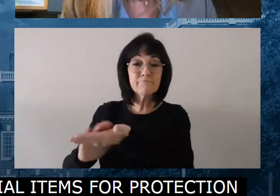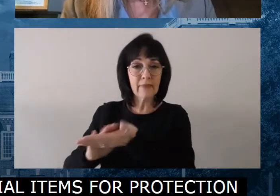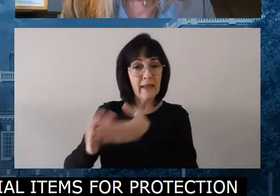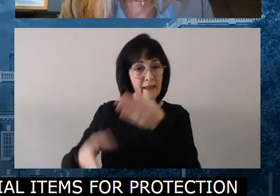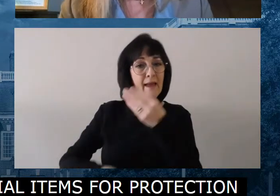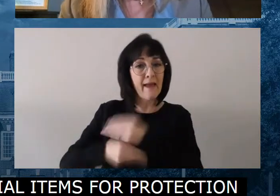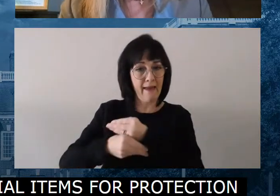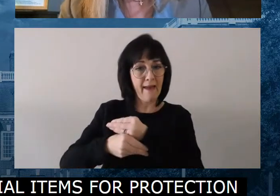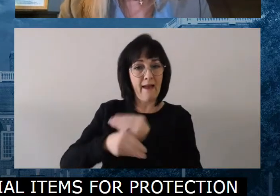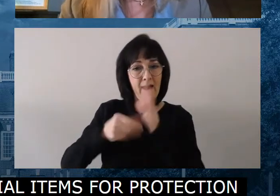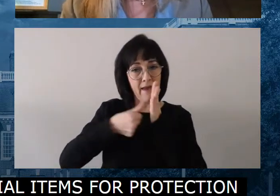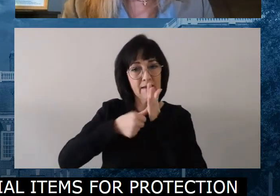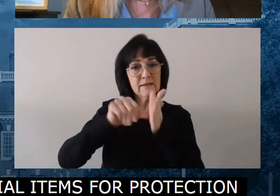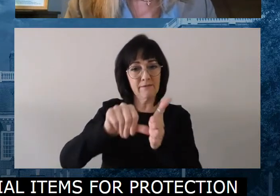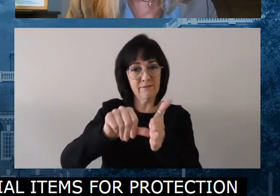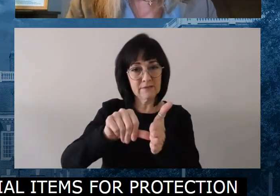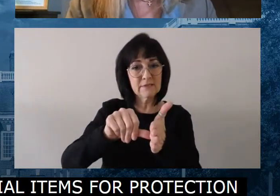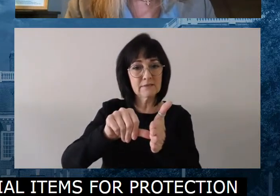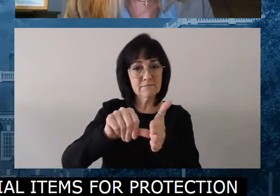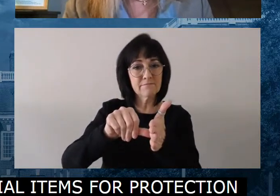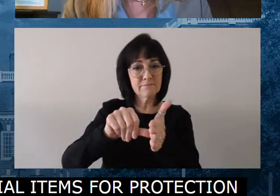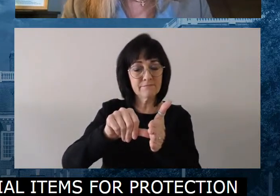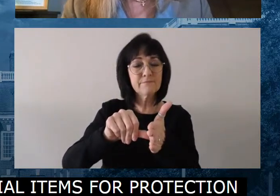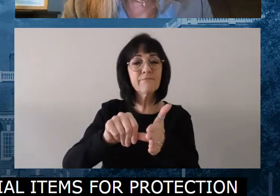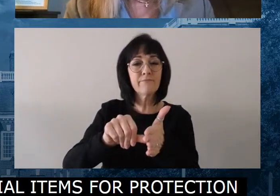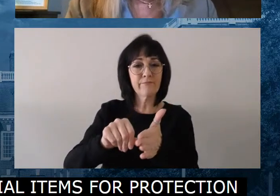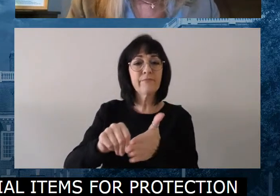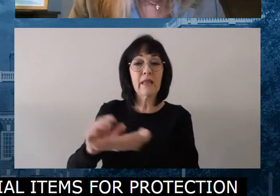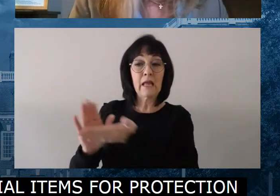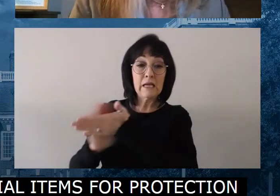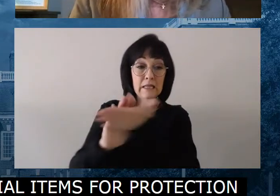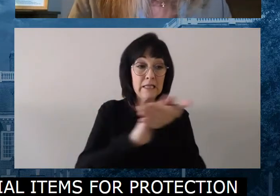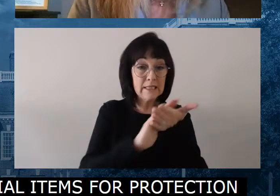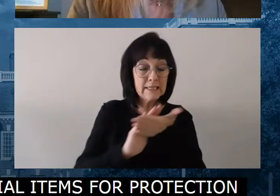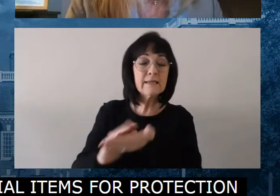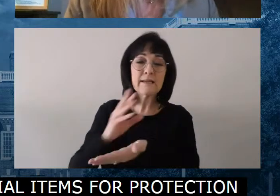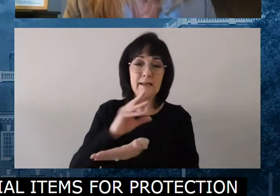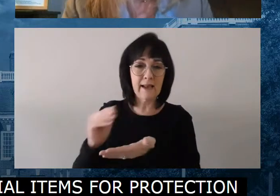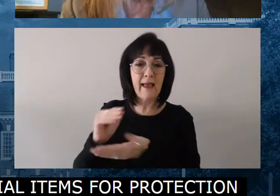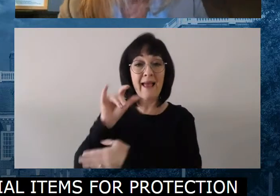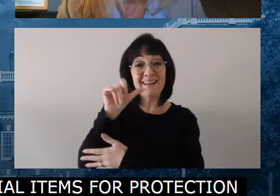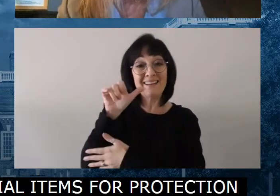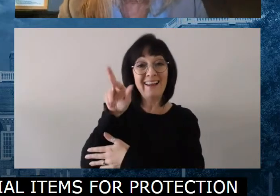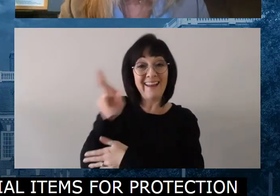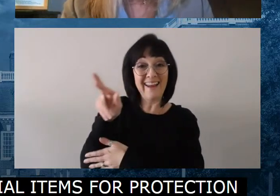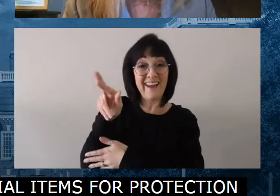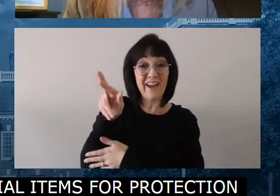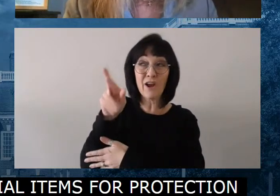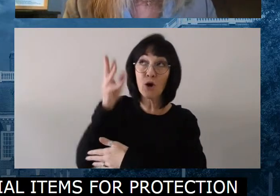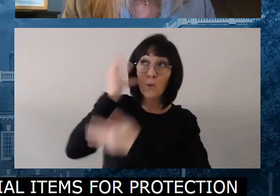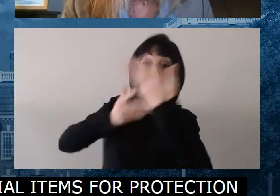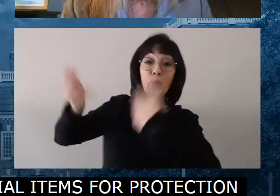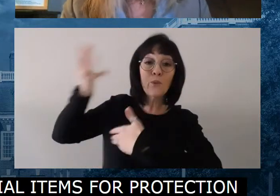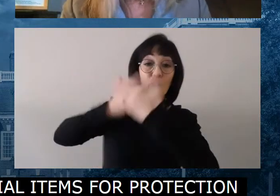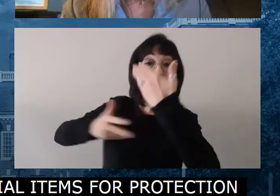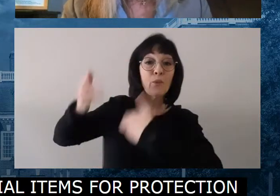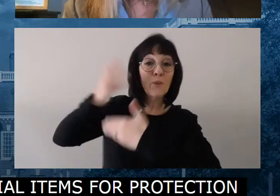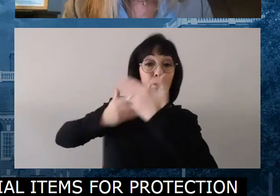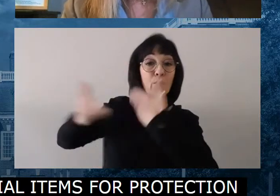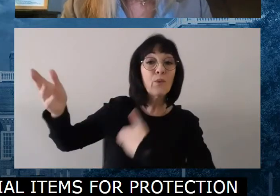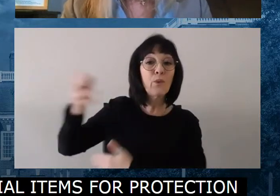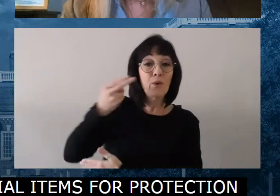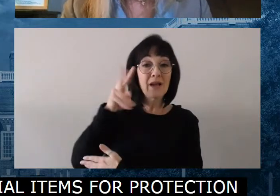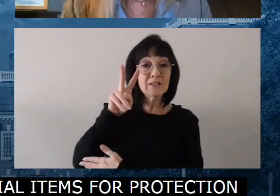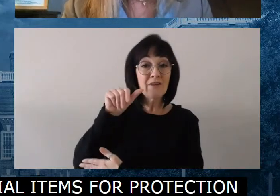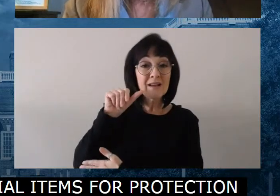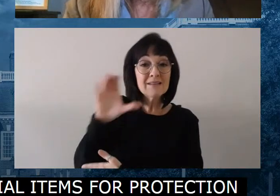additional emphasis on the importance of ventilation as being vital. Again, these new recommendations really